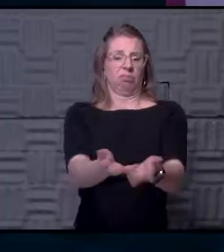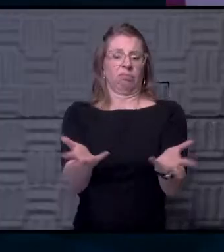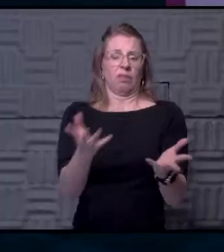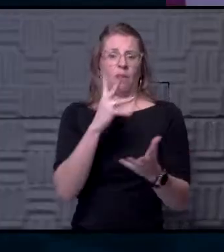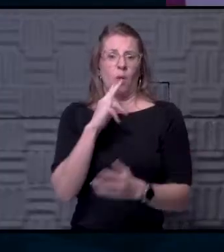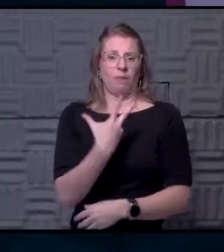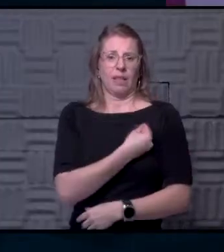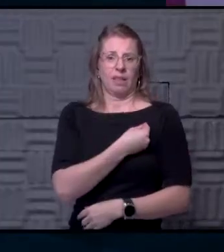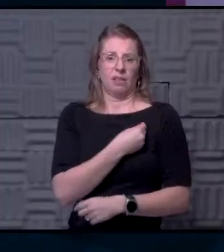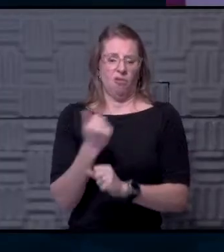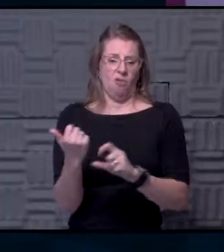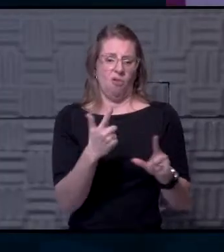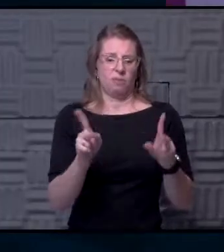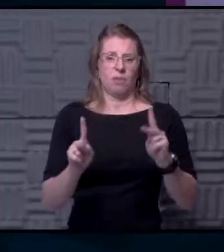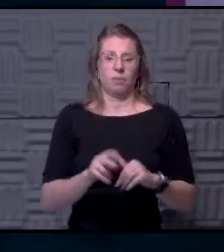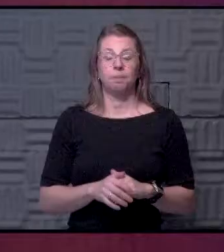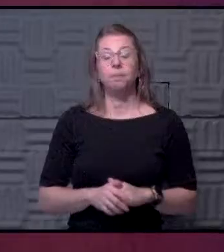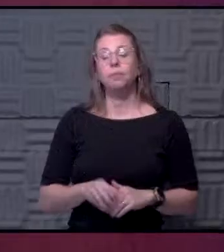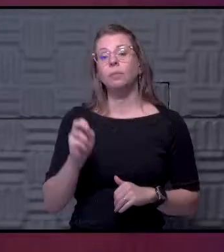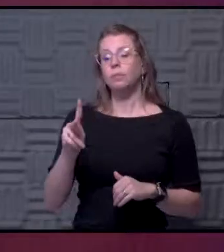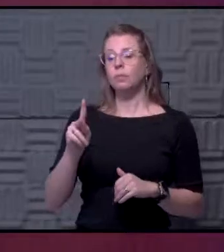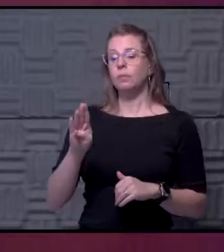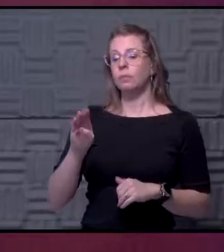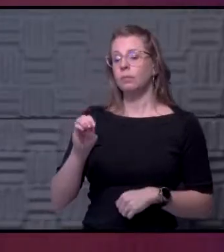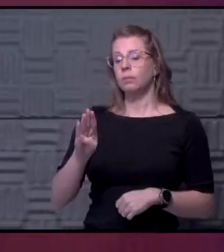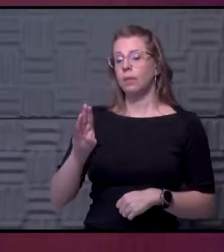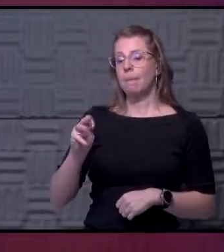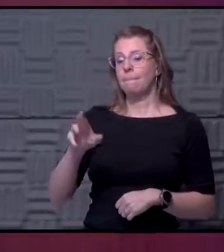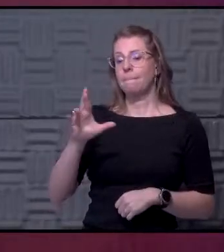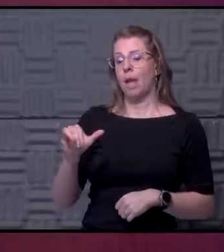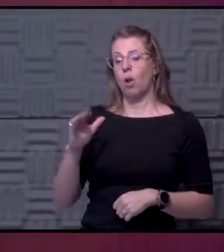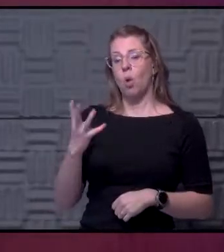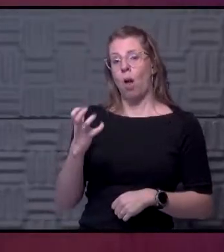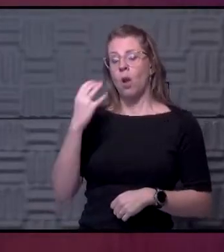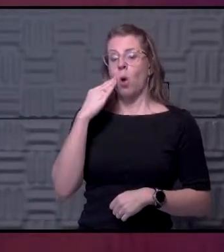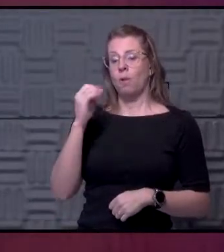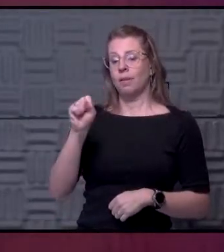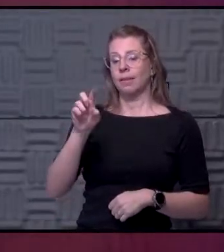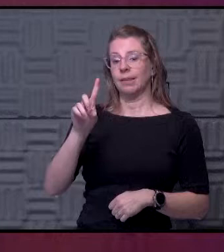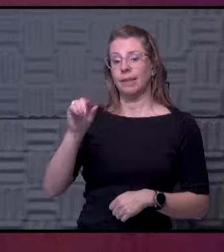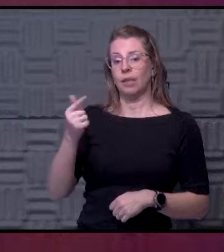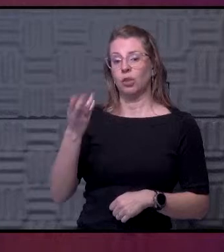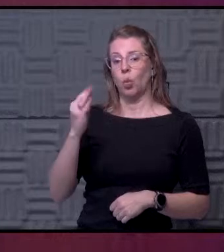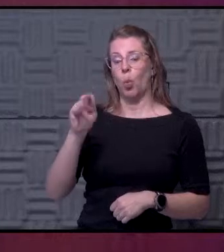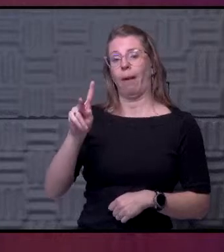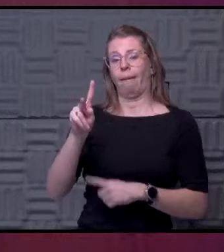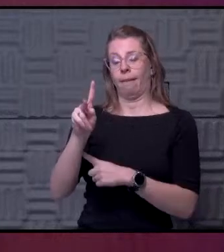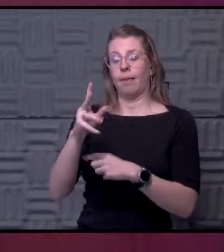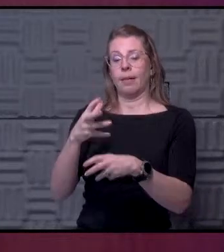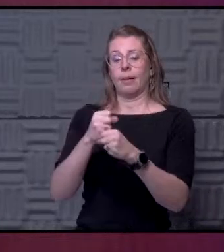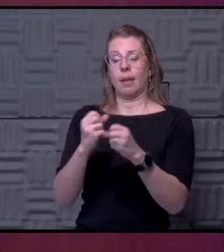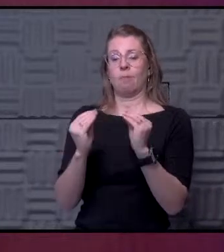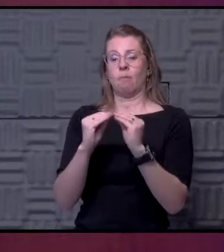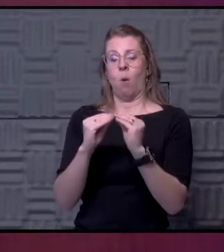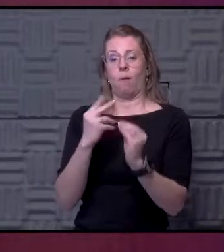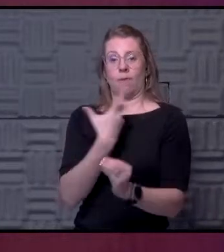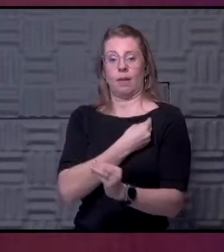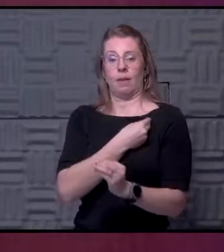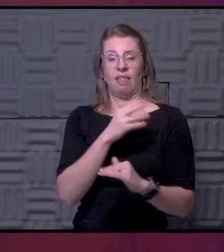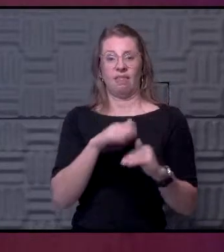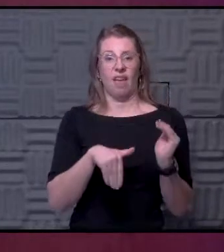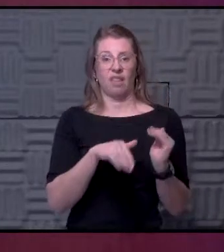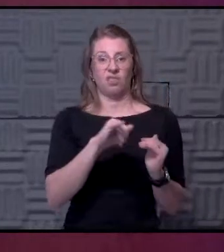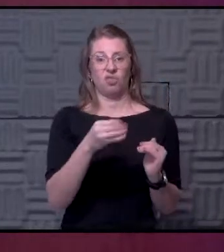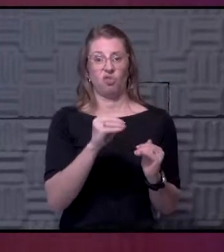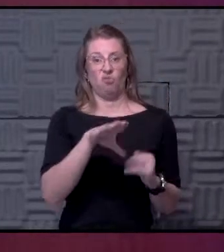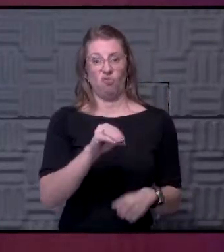Yeah. Okay, Bob and Mary want to know, why is Sedgwood County getting more vaccine than Johnson County that has a larger population? Is that